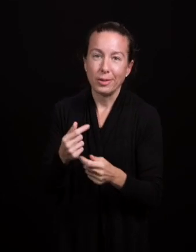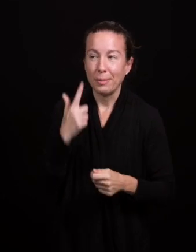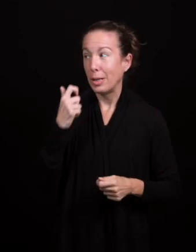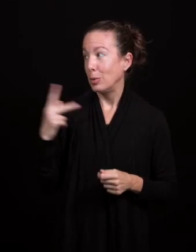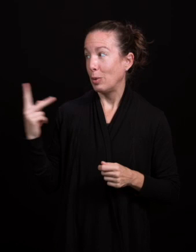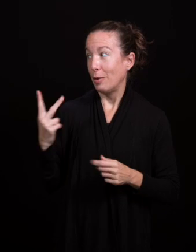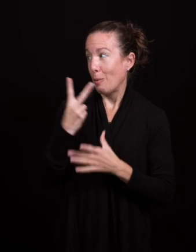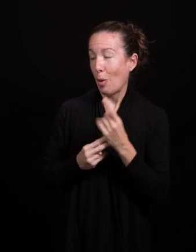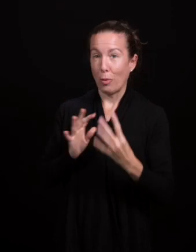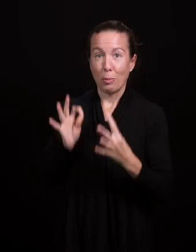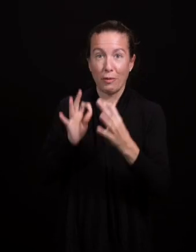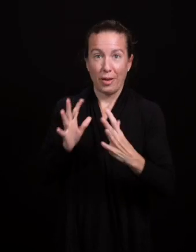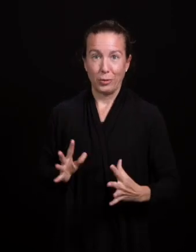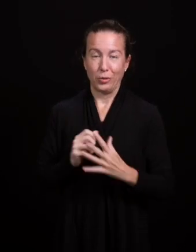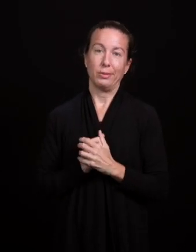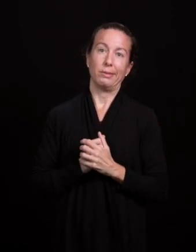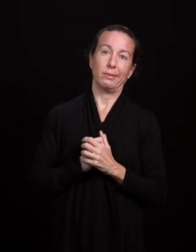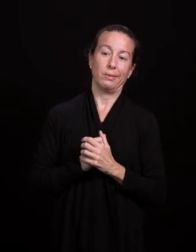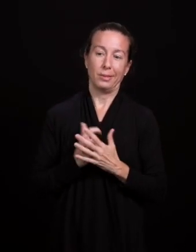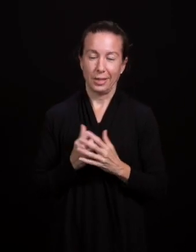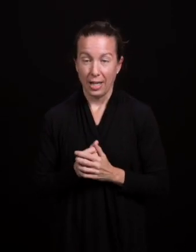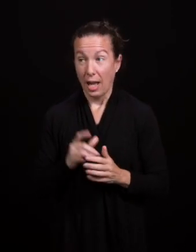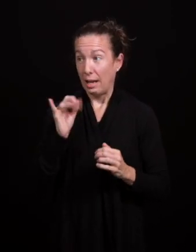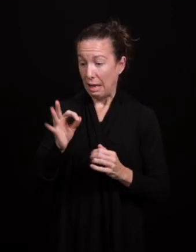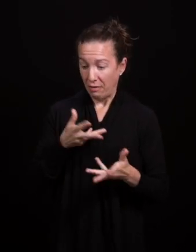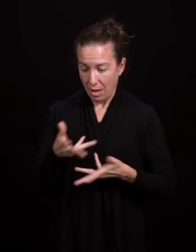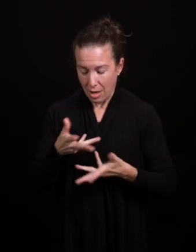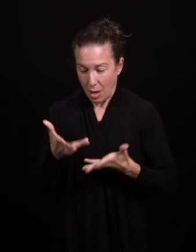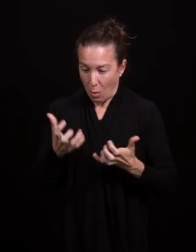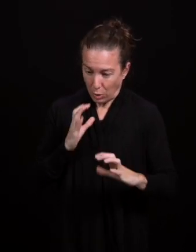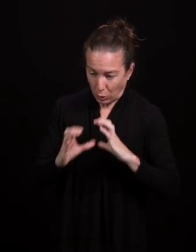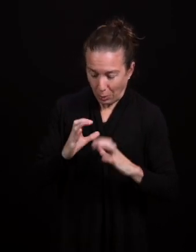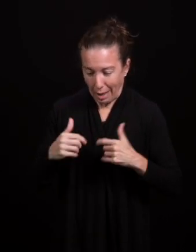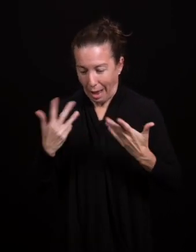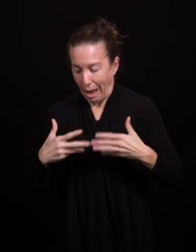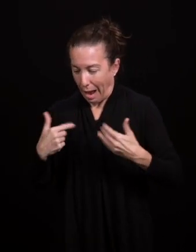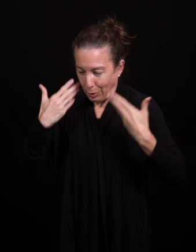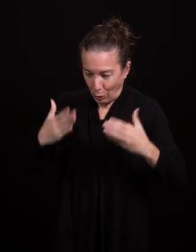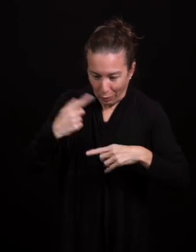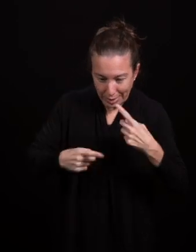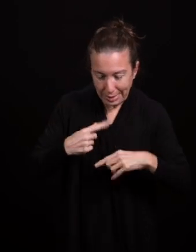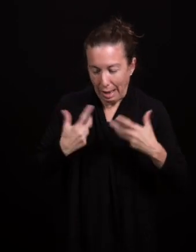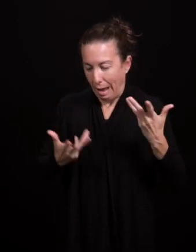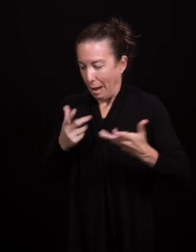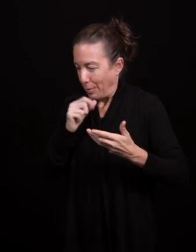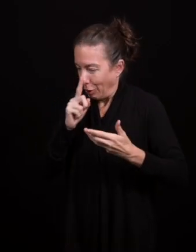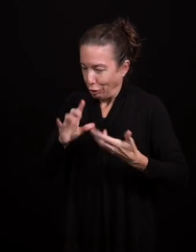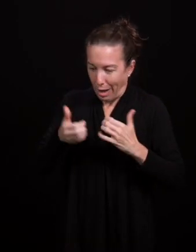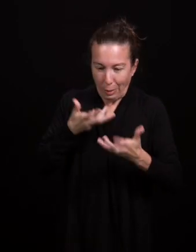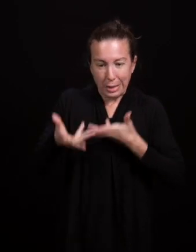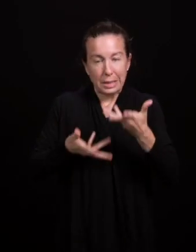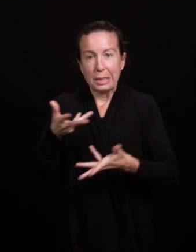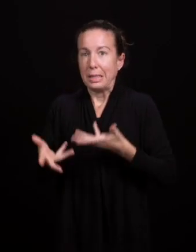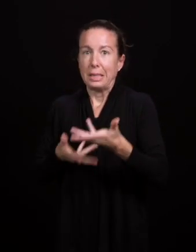of perfectionistic, and it's really hard when you want to communicate something and you don't quite know the signs or how to go about that or